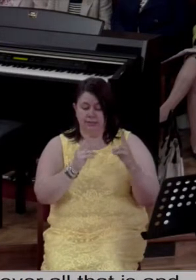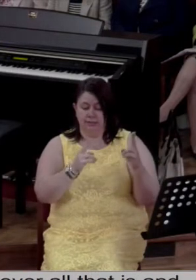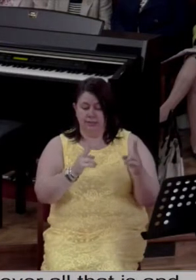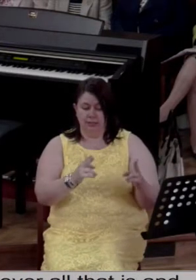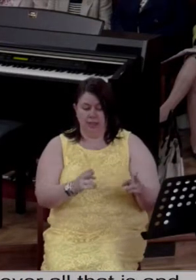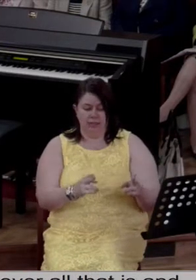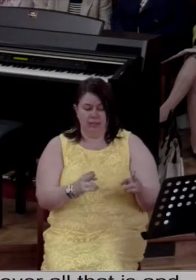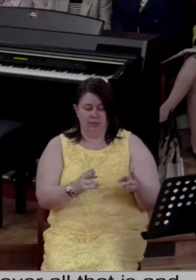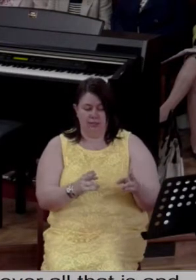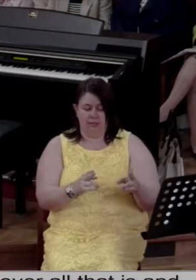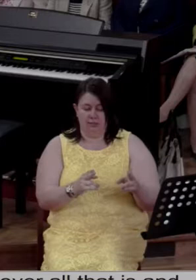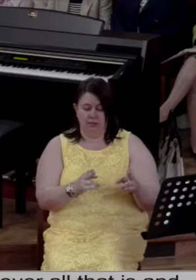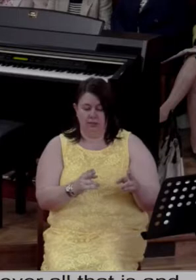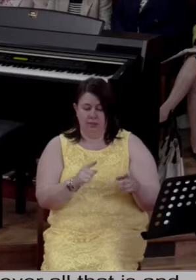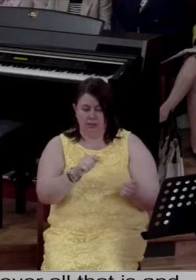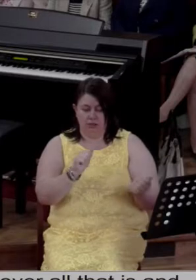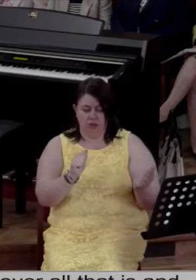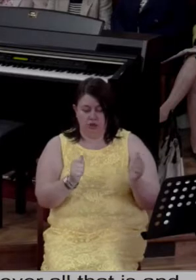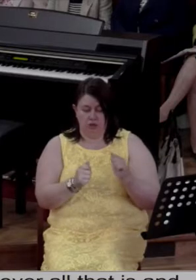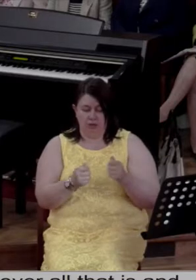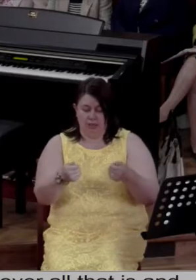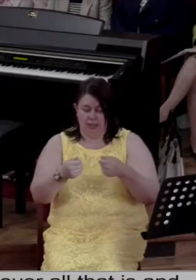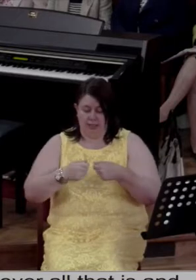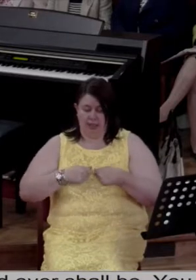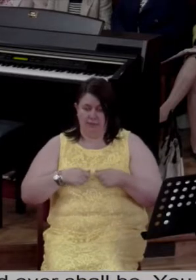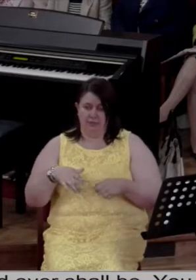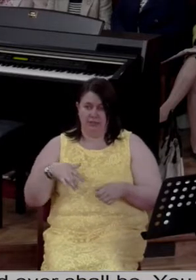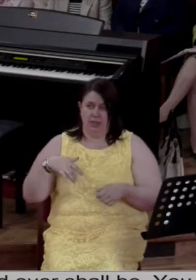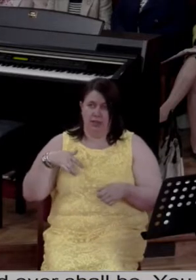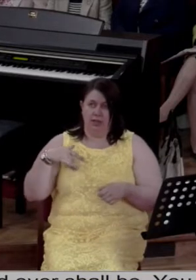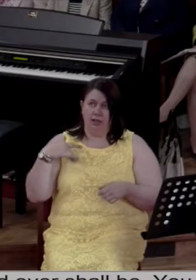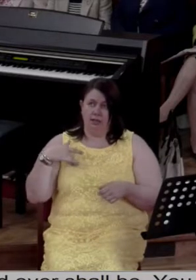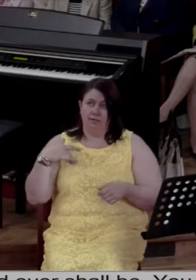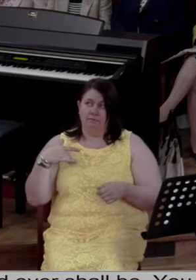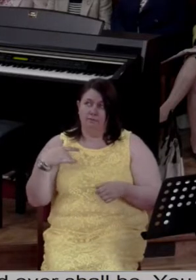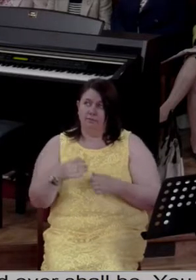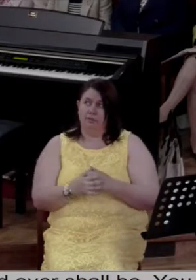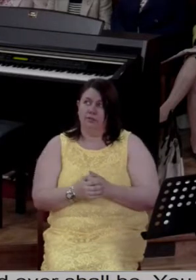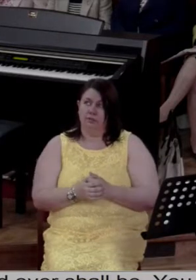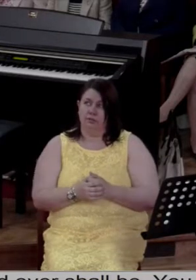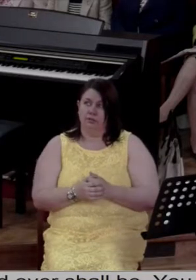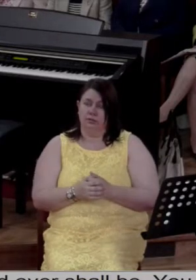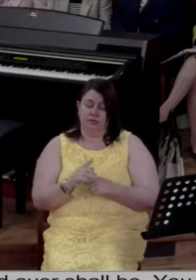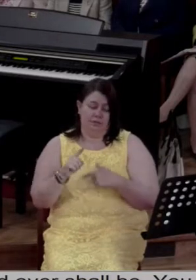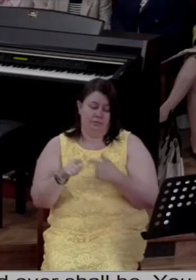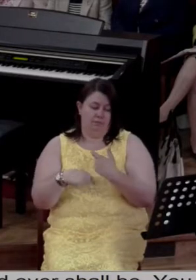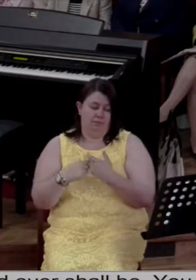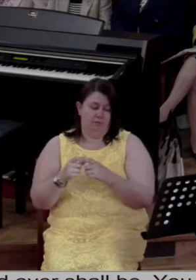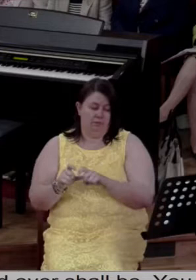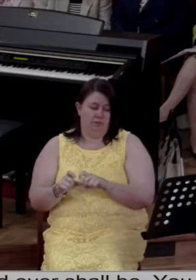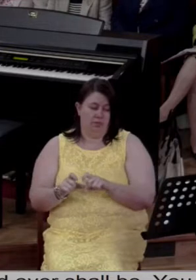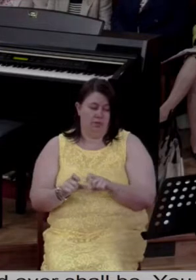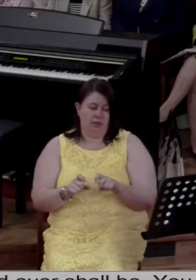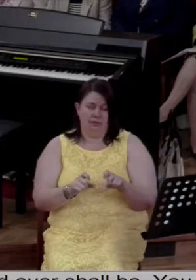us life in all its fullness and forevermore.